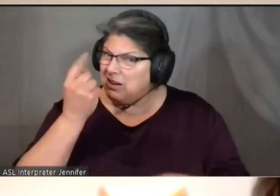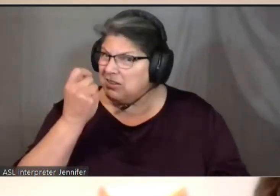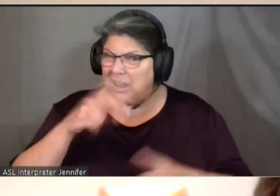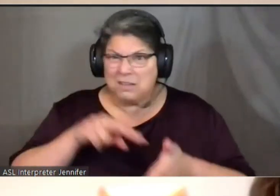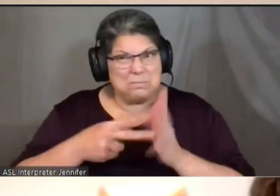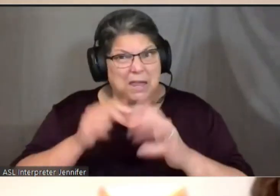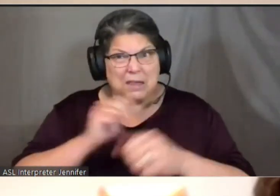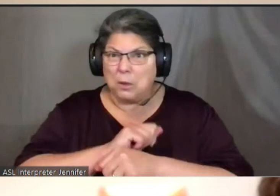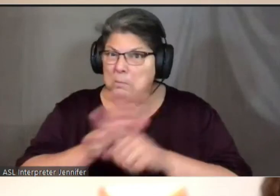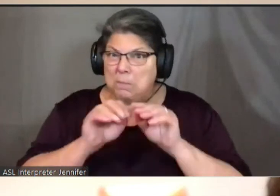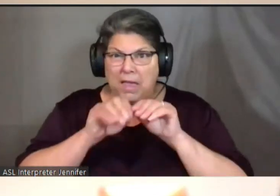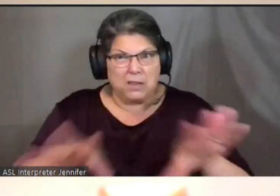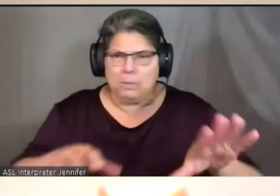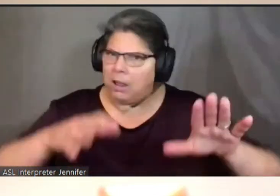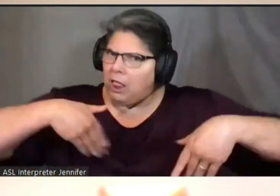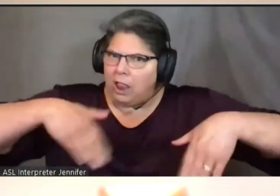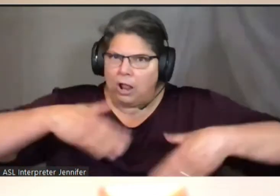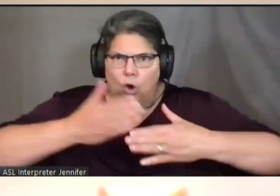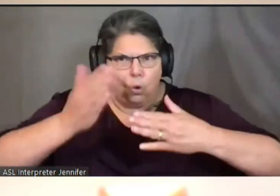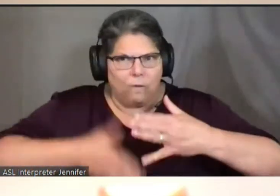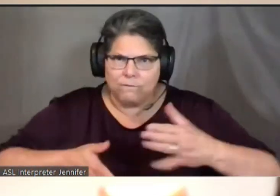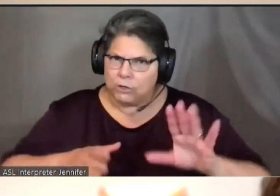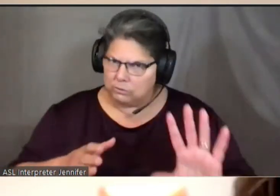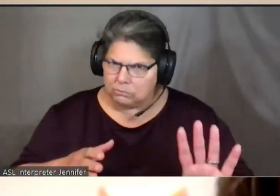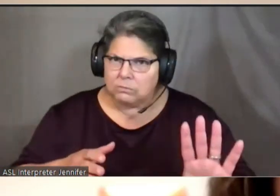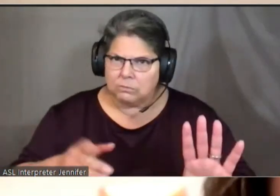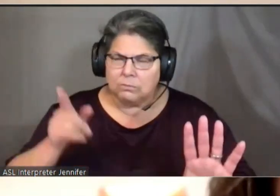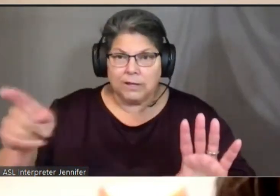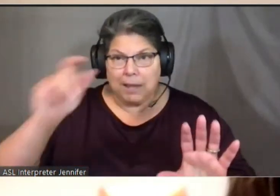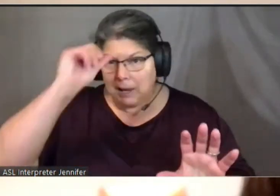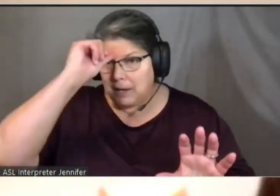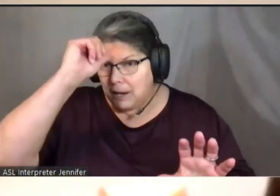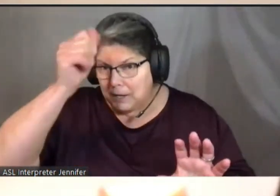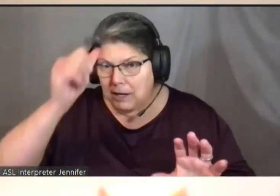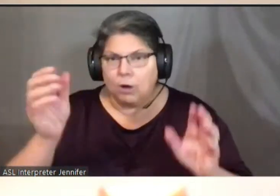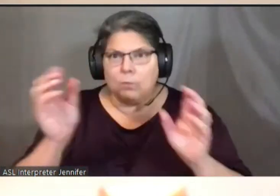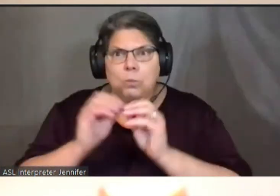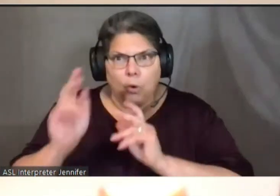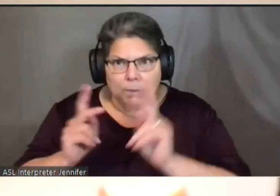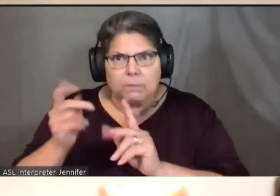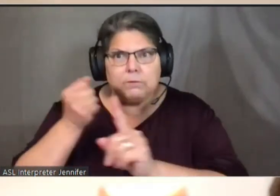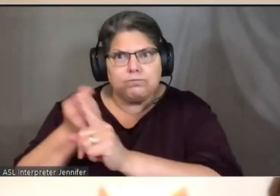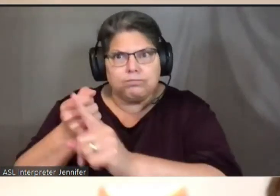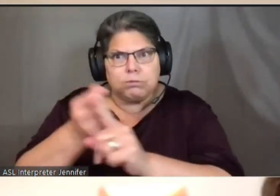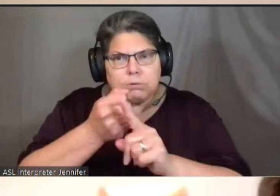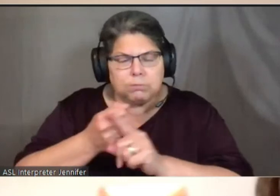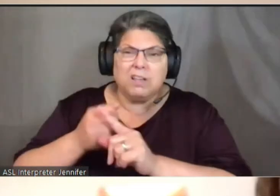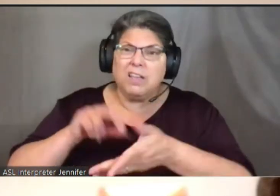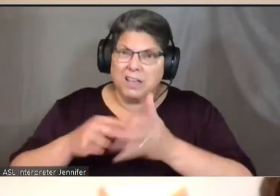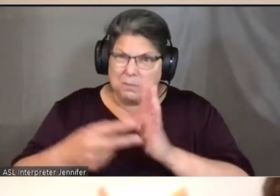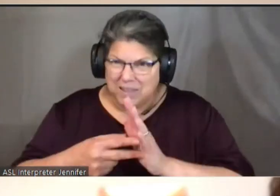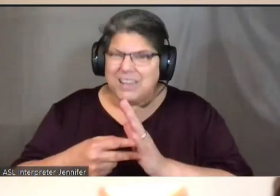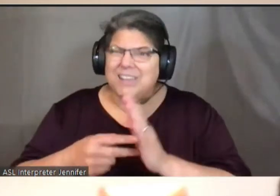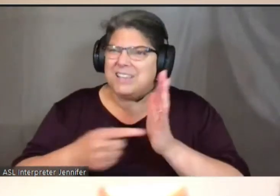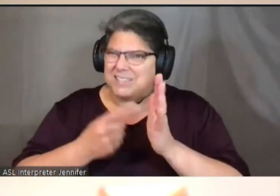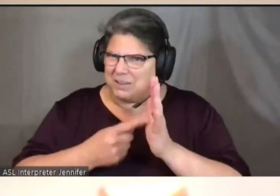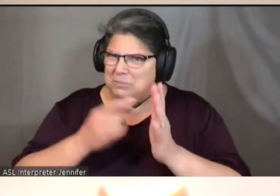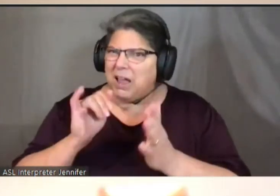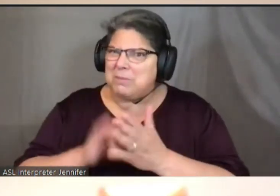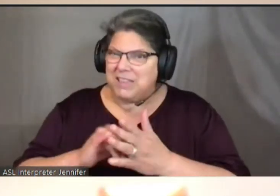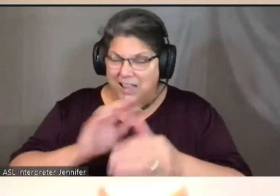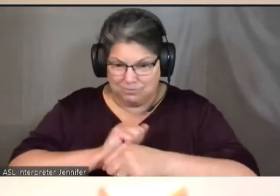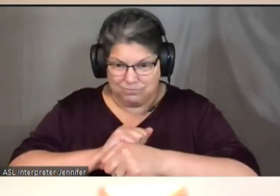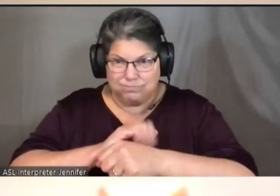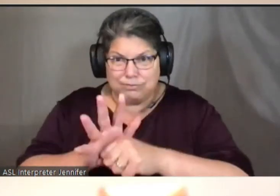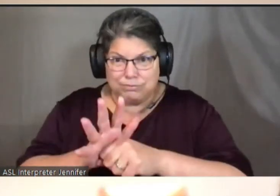in India, we'll all have more of a threat of more serious variants, and I'll get more to that in a minute.